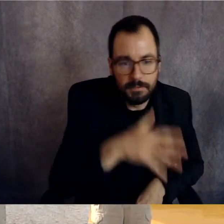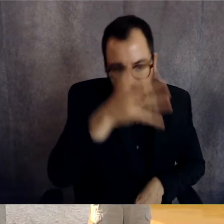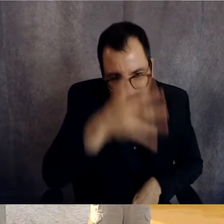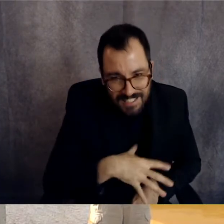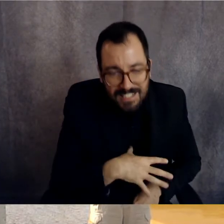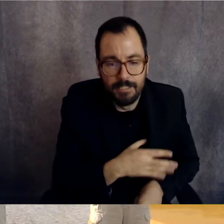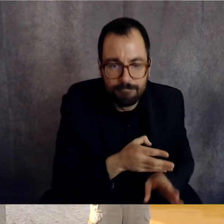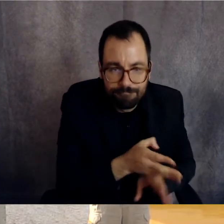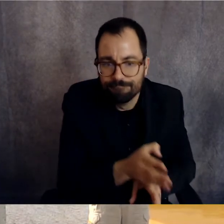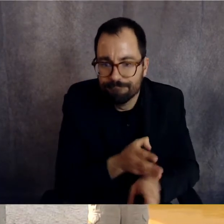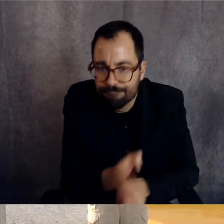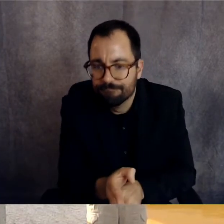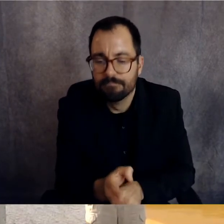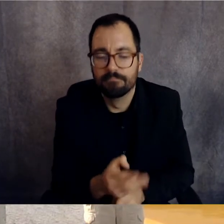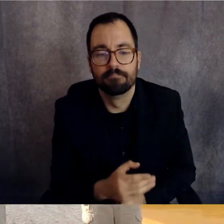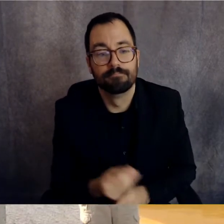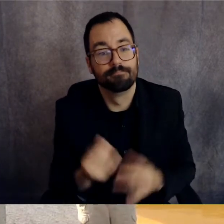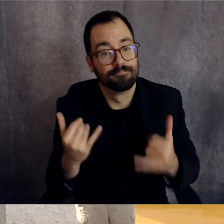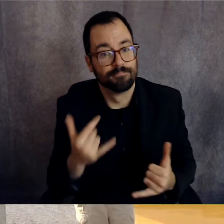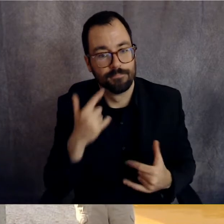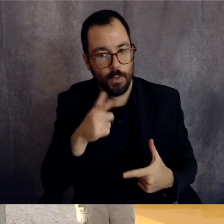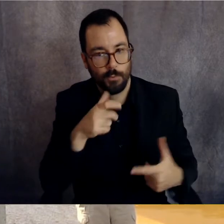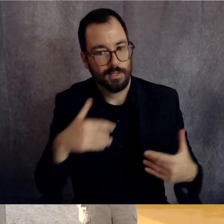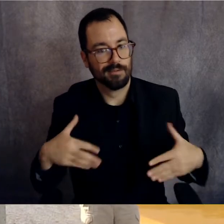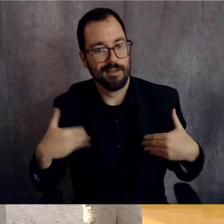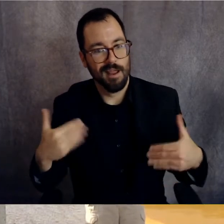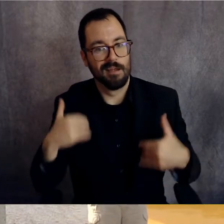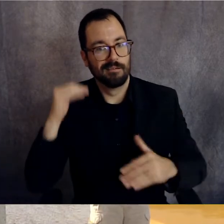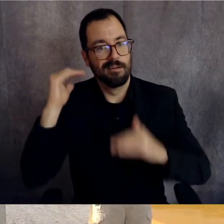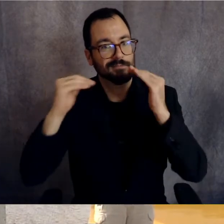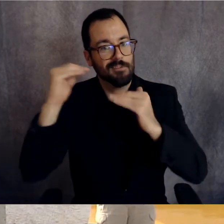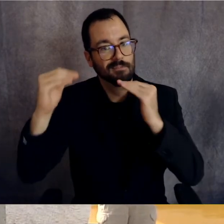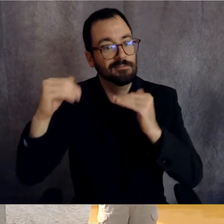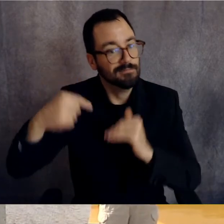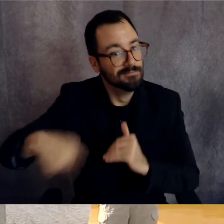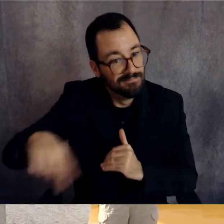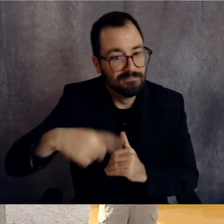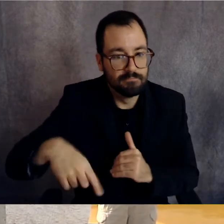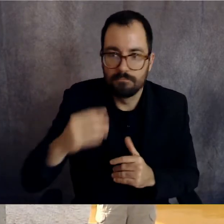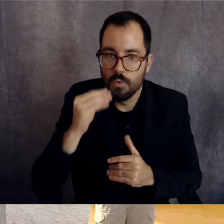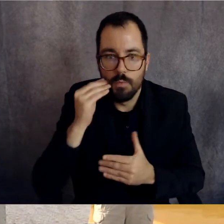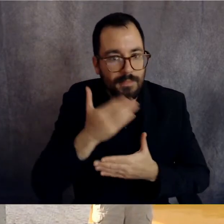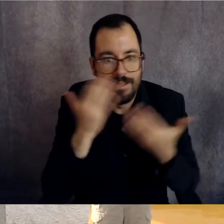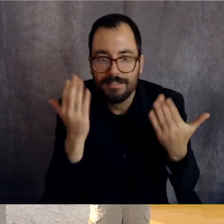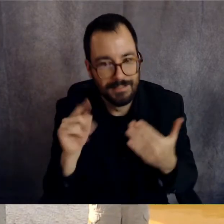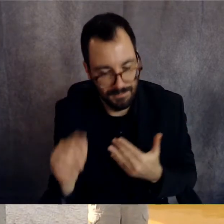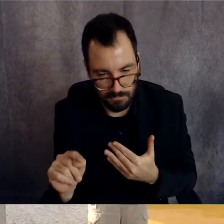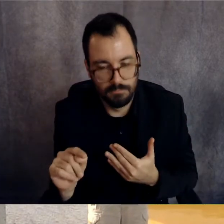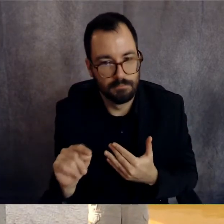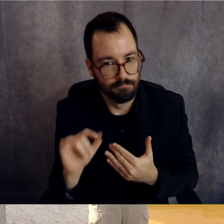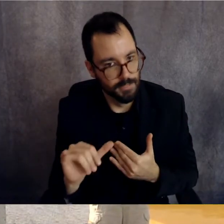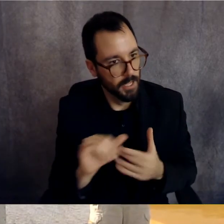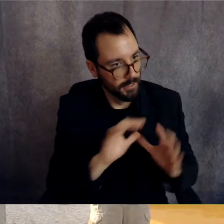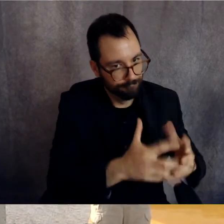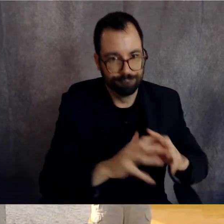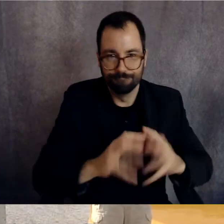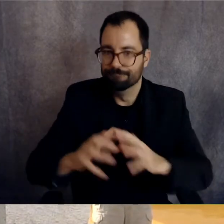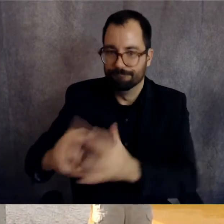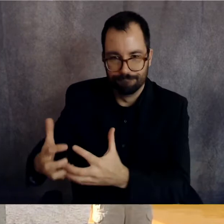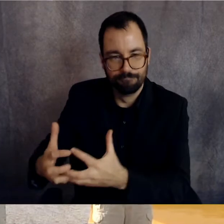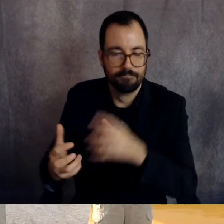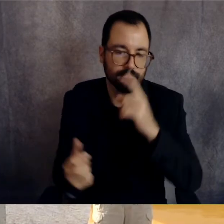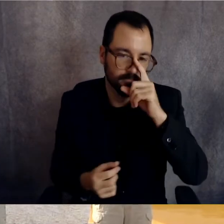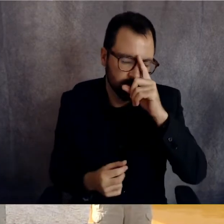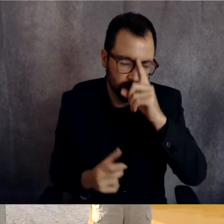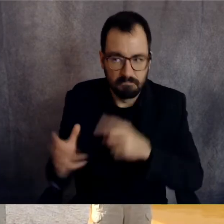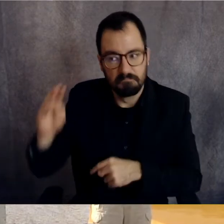more intently this year for young adults that are experiencing homelessness. As the mayor mentioned, we